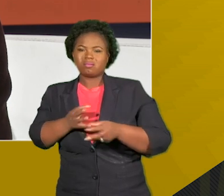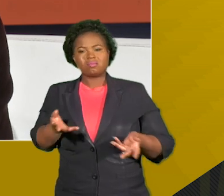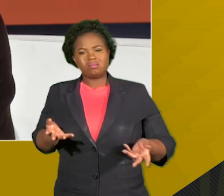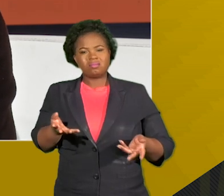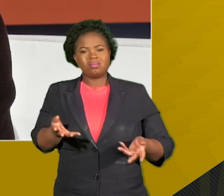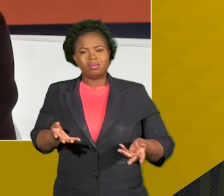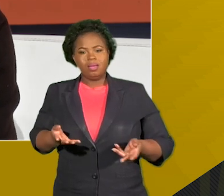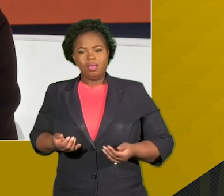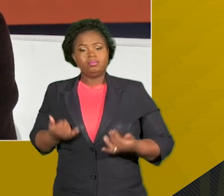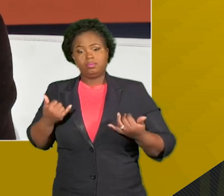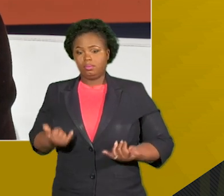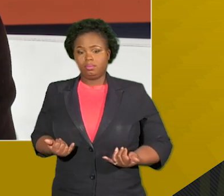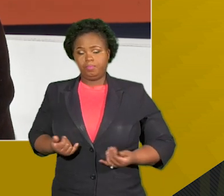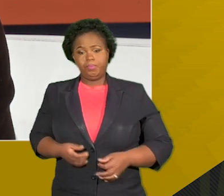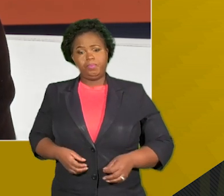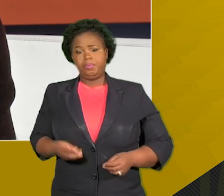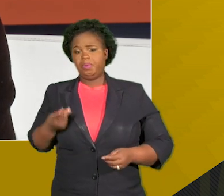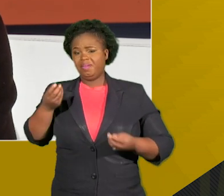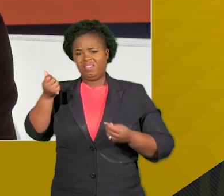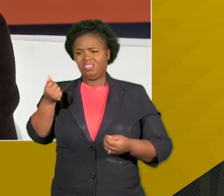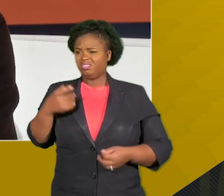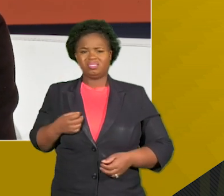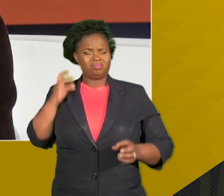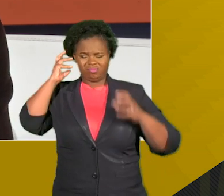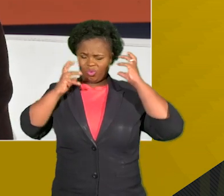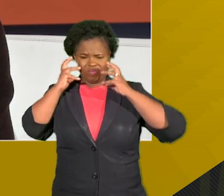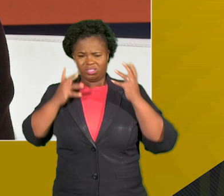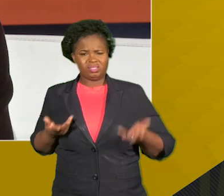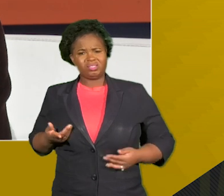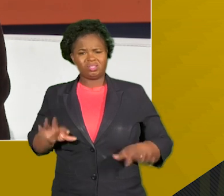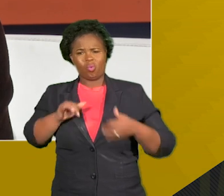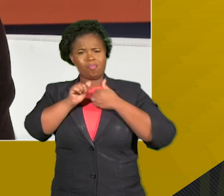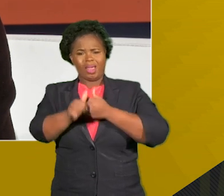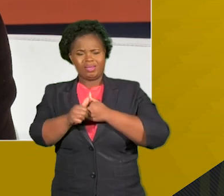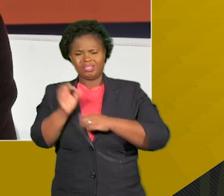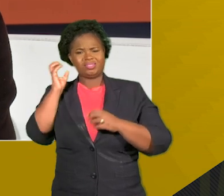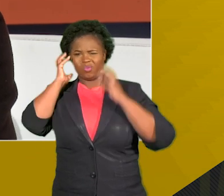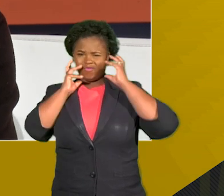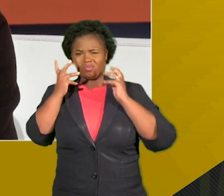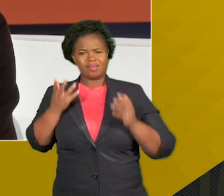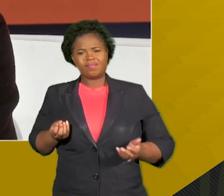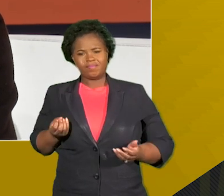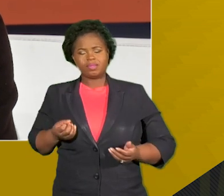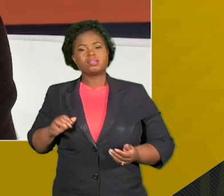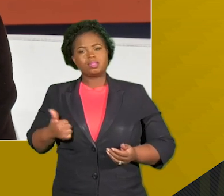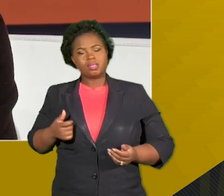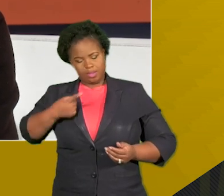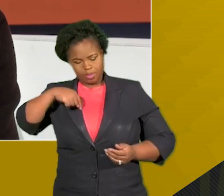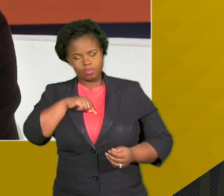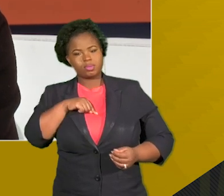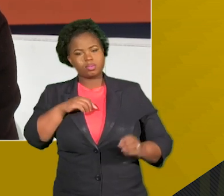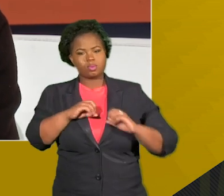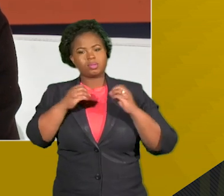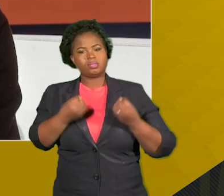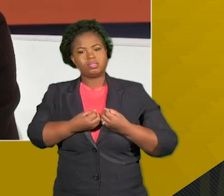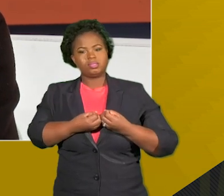abantu abadala. Now, when you talk about finances, we have a clara. When you talk about compliances, we have a clara. That's why us as an organization,